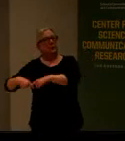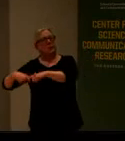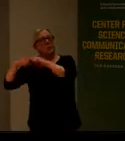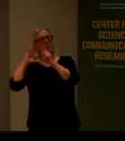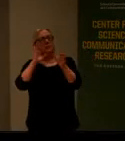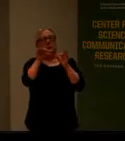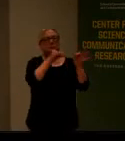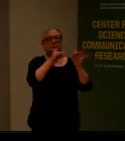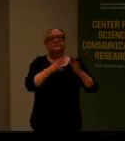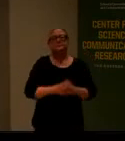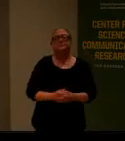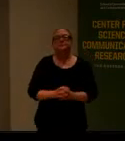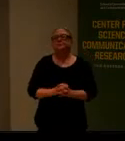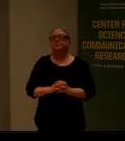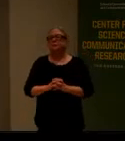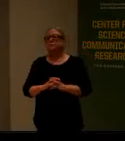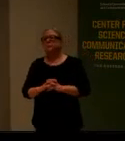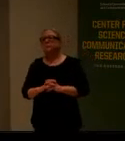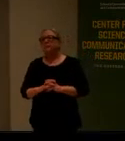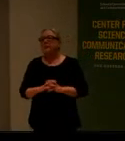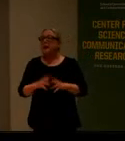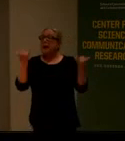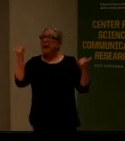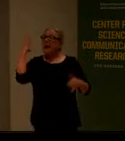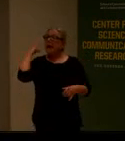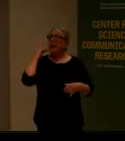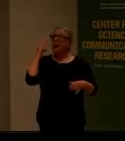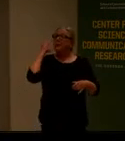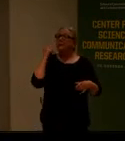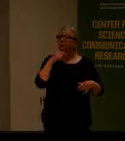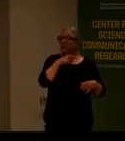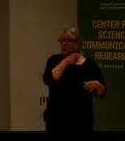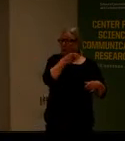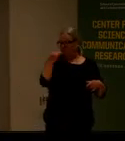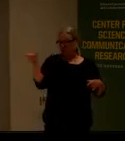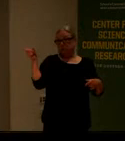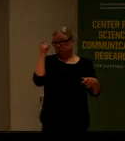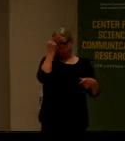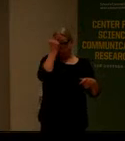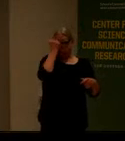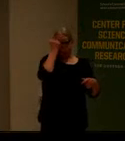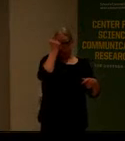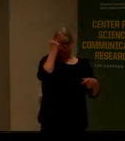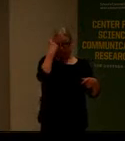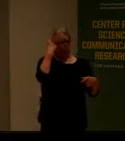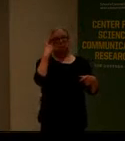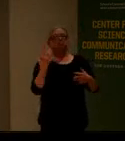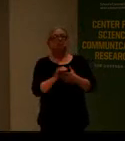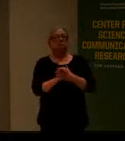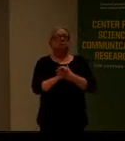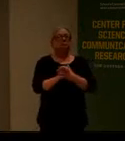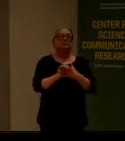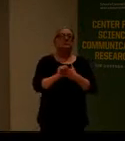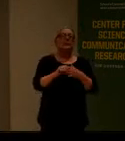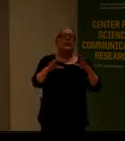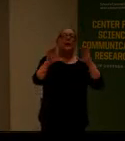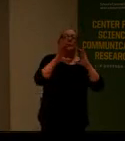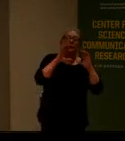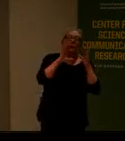I also want to note that the experiences that we are having, and you guys can speak to, talking about communication and storytelling, at